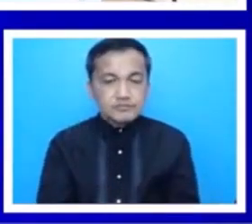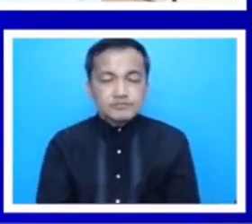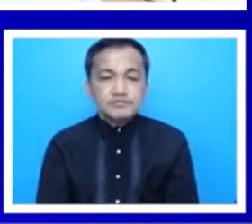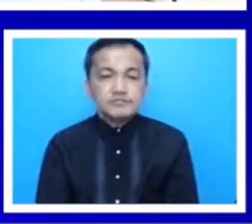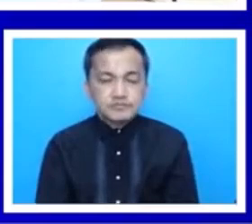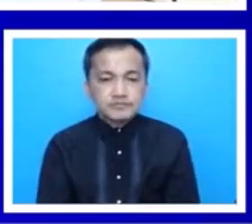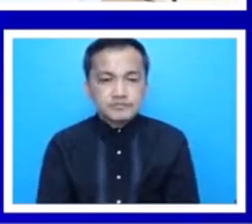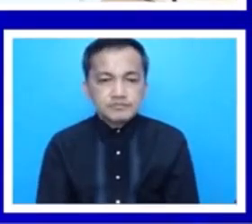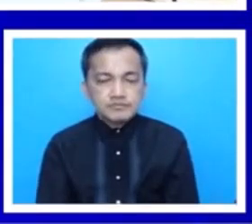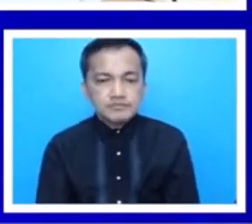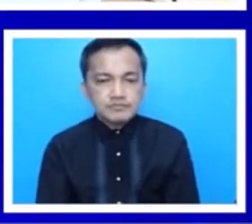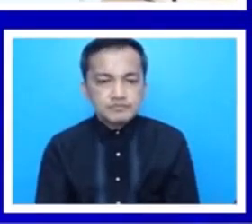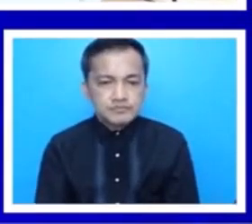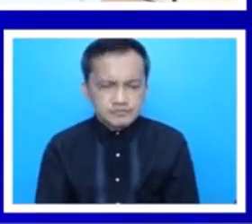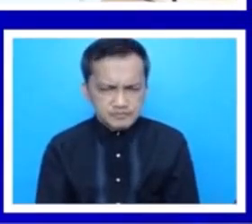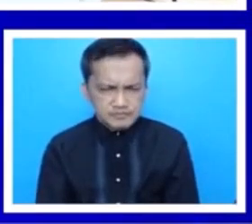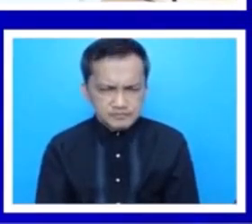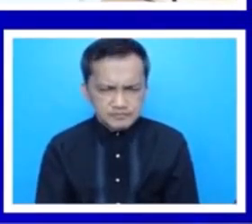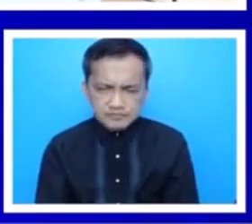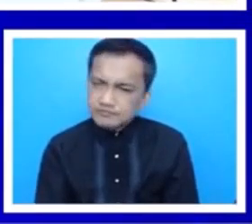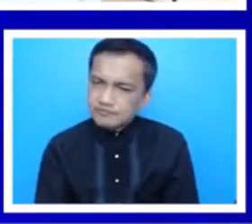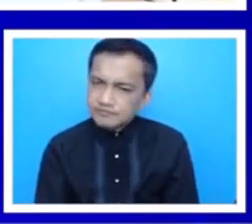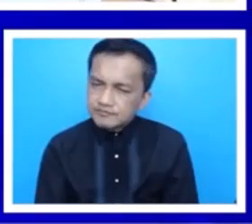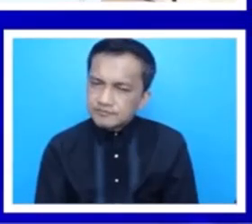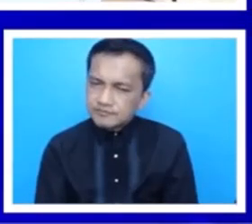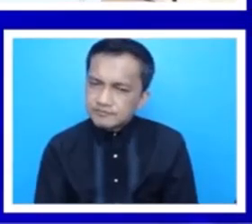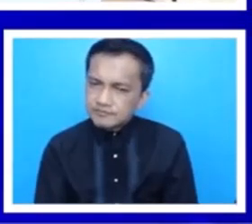Okay. Mr. Cliff from Nikkei.